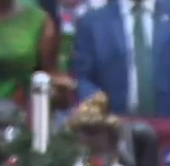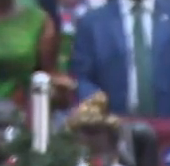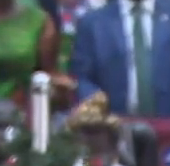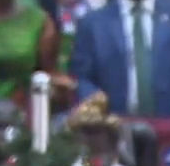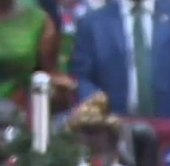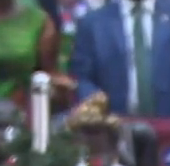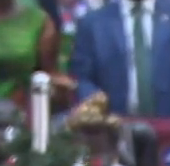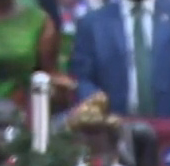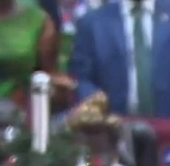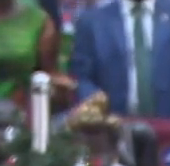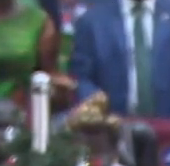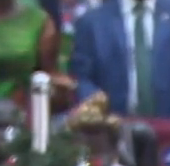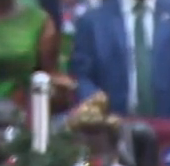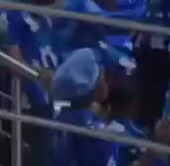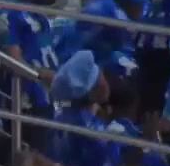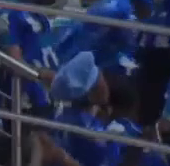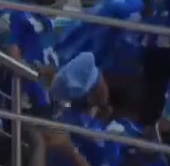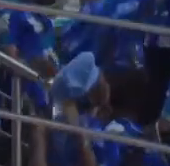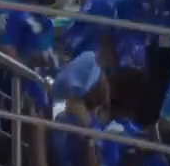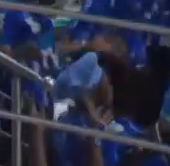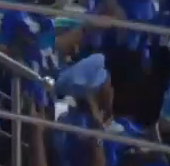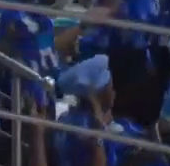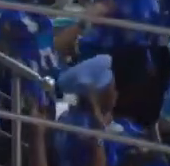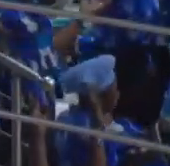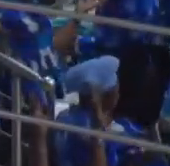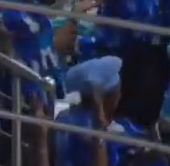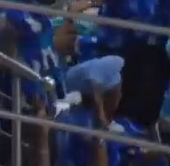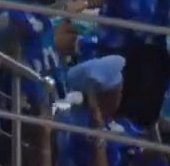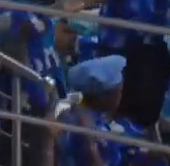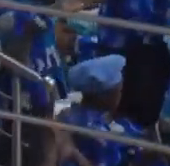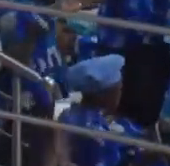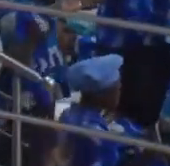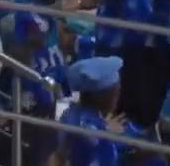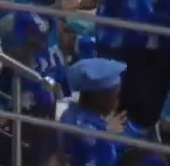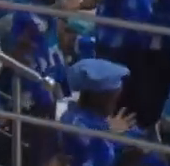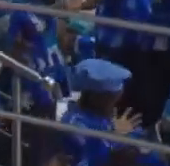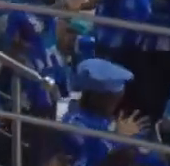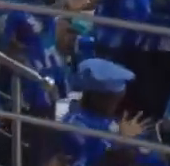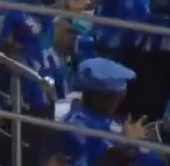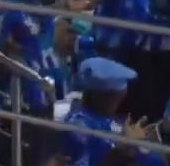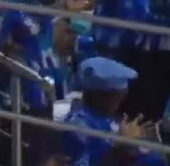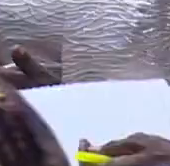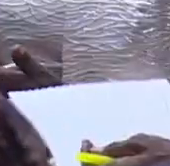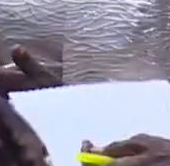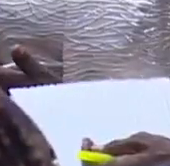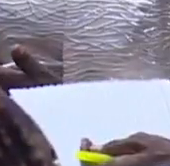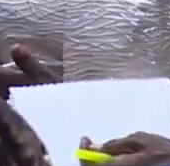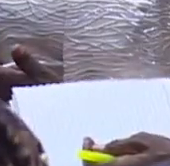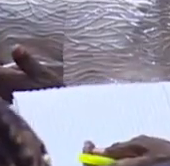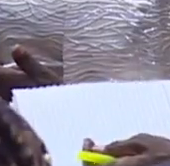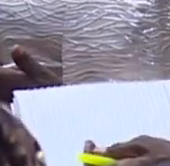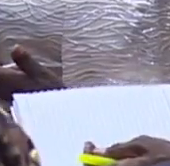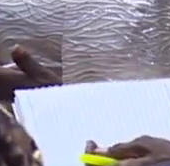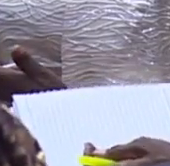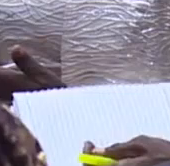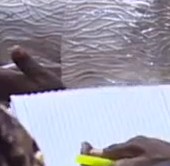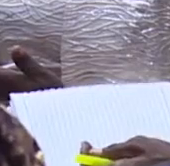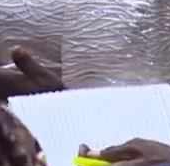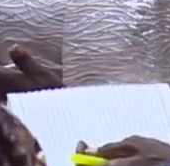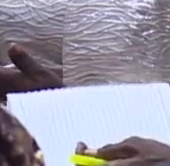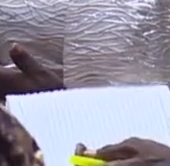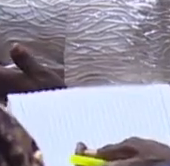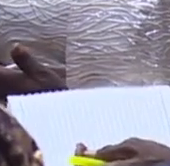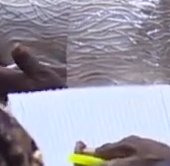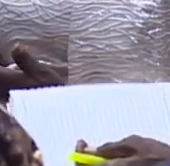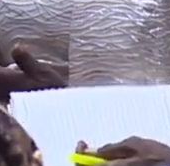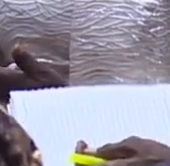there will be no more waiting. Igba ti Olorun ba ma se oni ko pada ko ni si ekun mo.